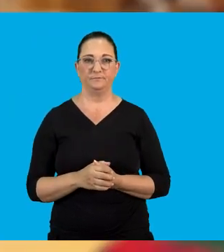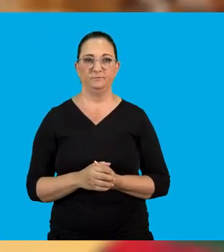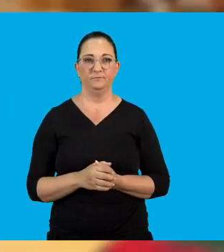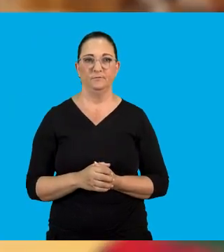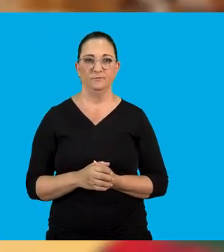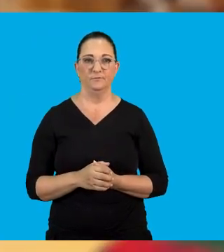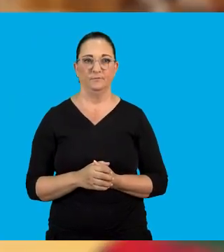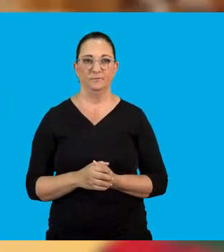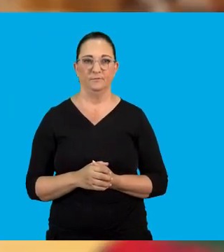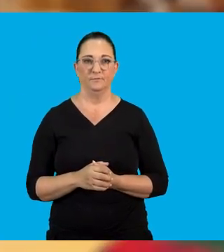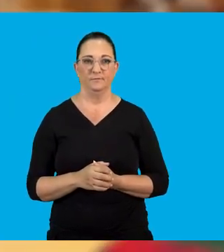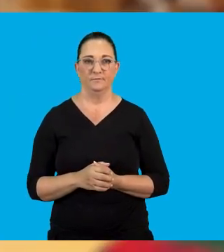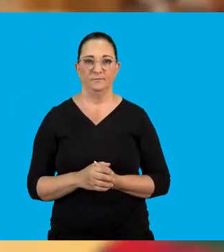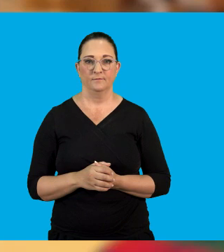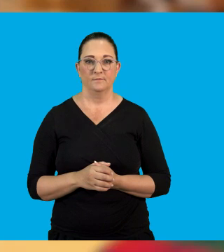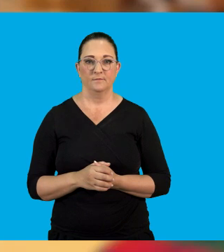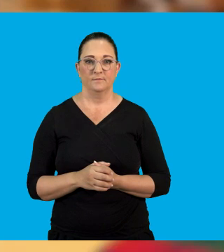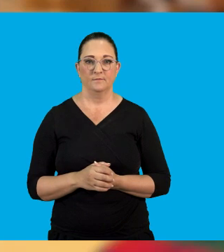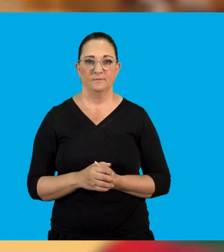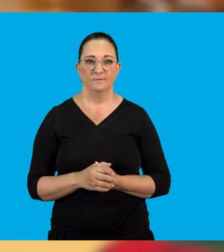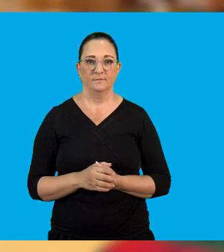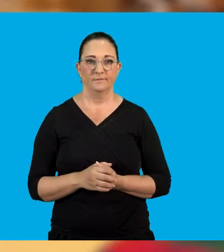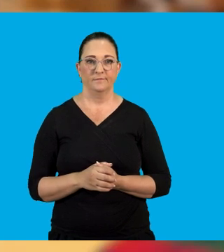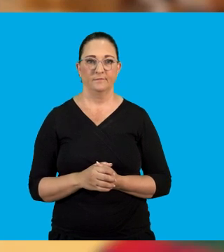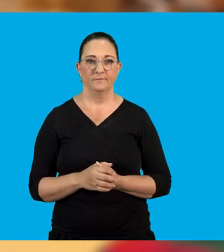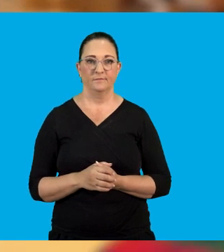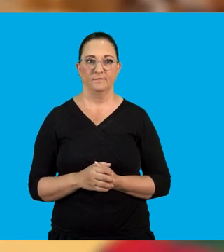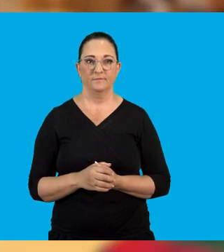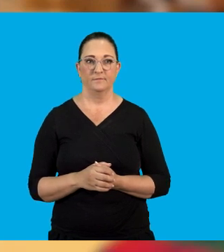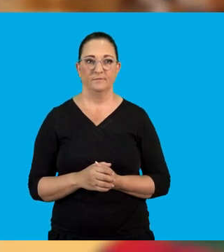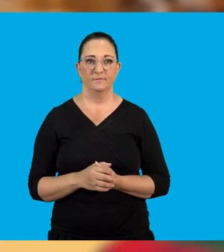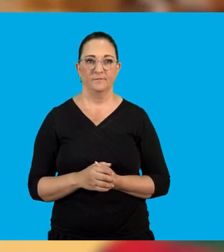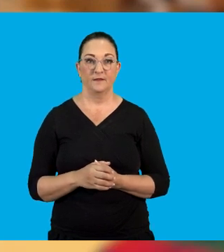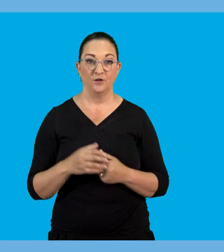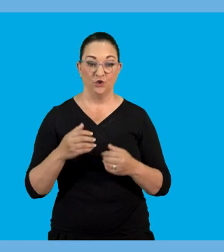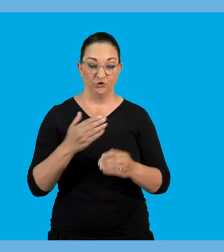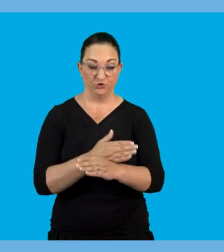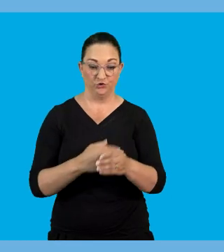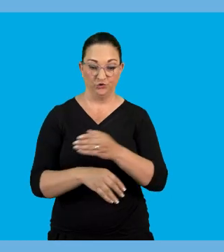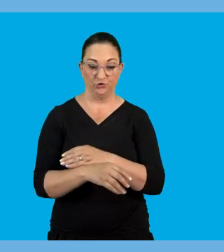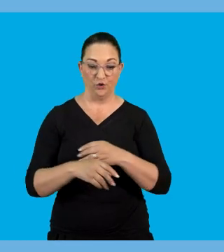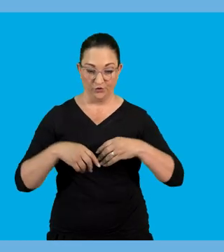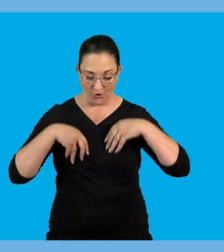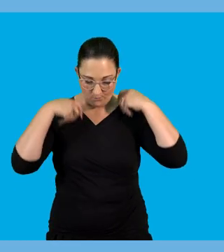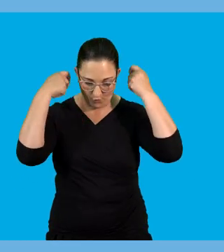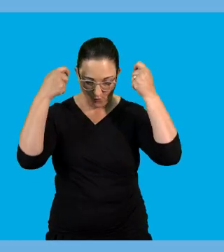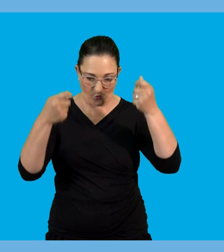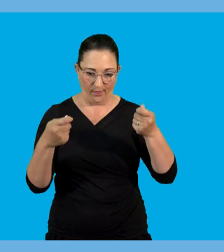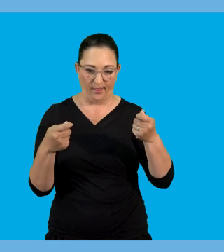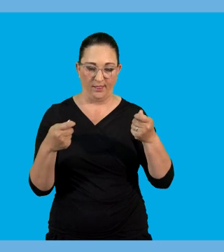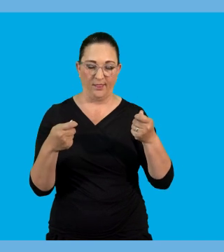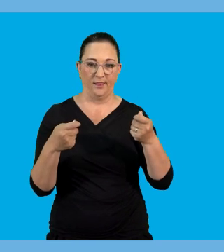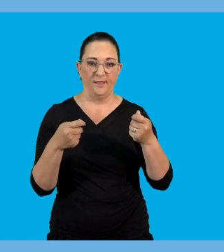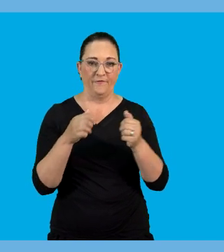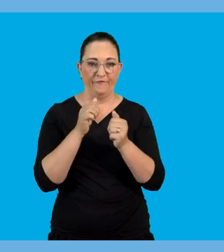it over your head? So we need to know the following things, why this happens. Number one, when you pull the jersey over